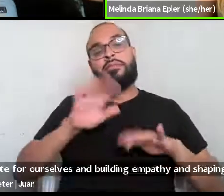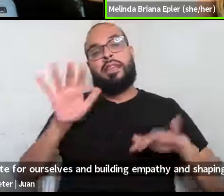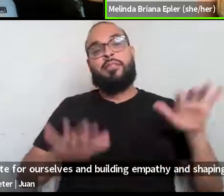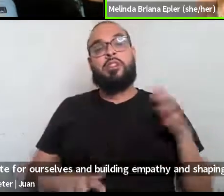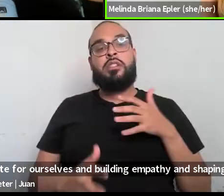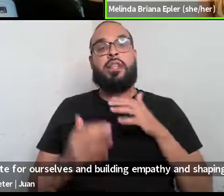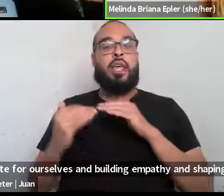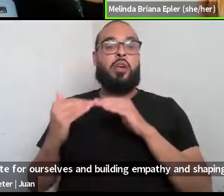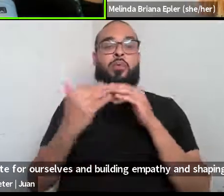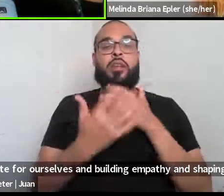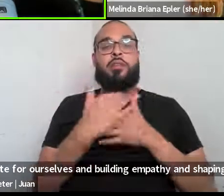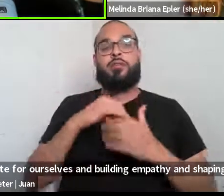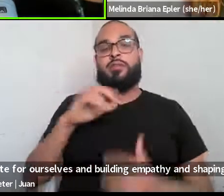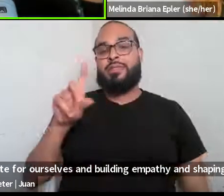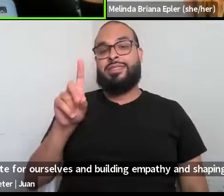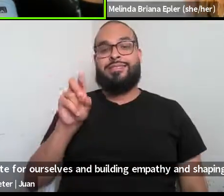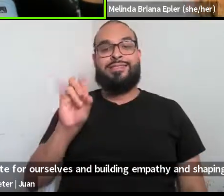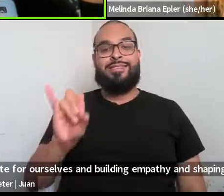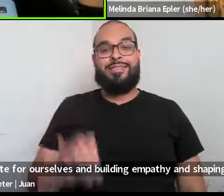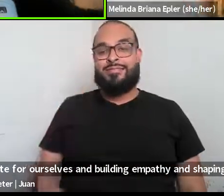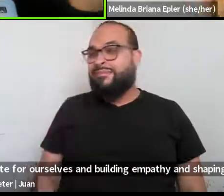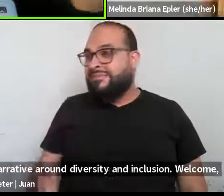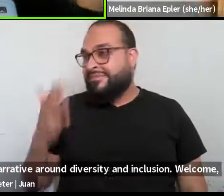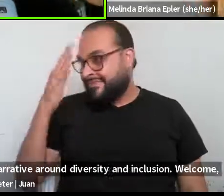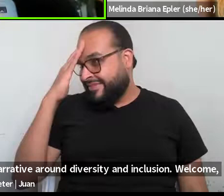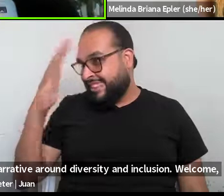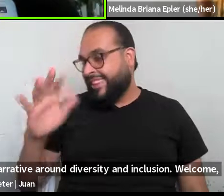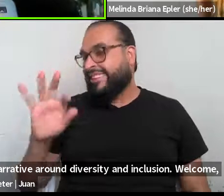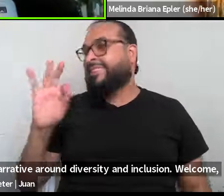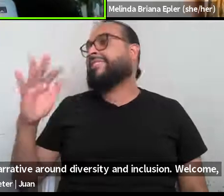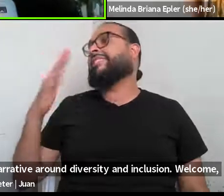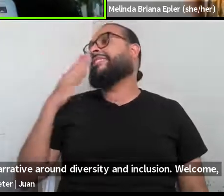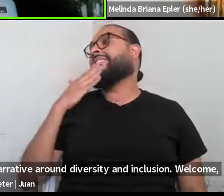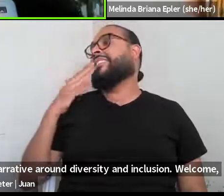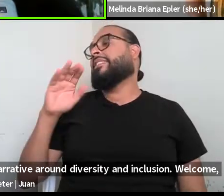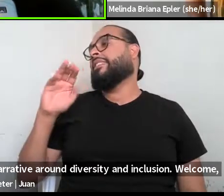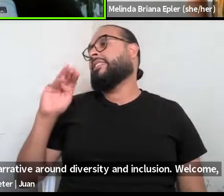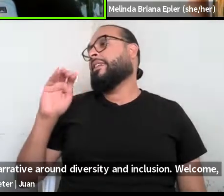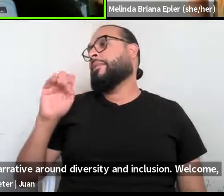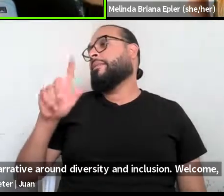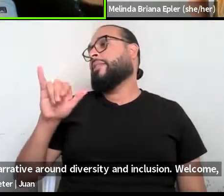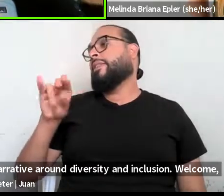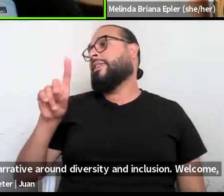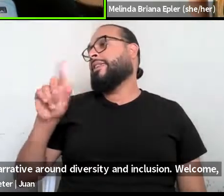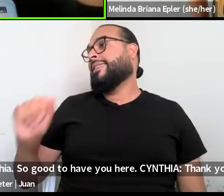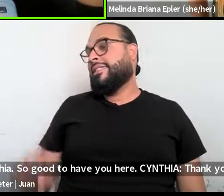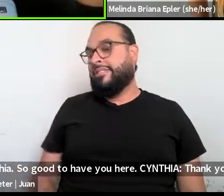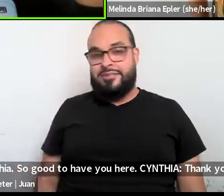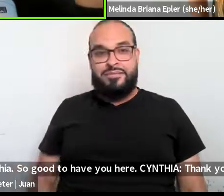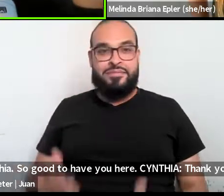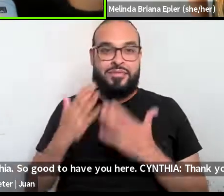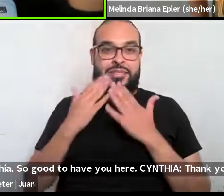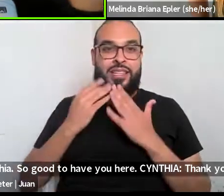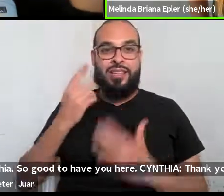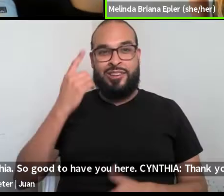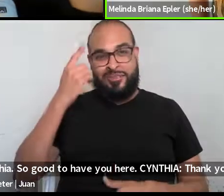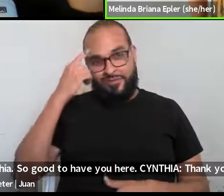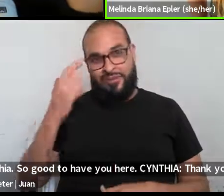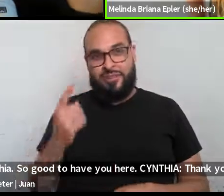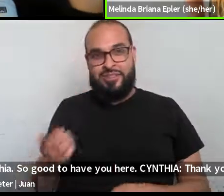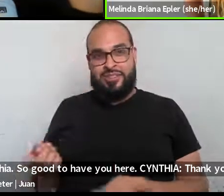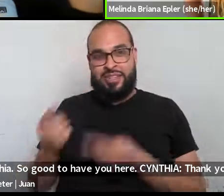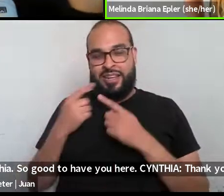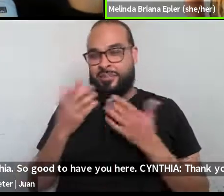So good to have you here. Thank you, Melinda. I'm so excited about our conversation, and I really appreciate you having me here today.